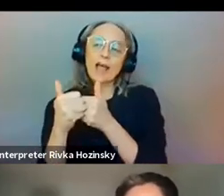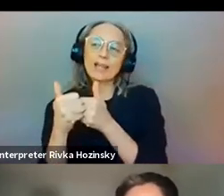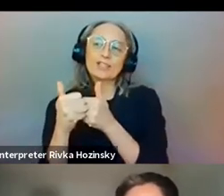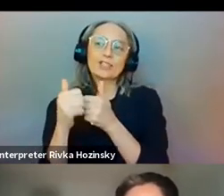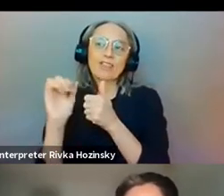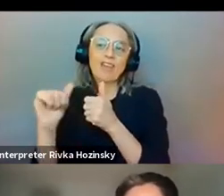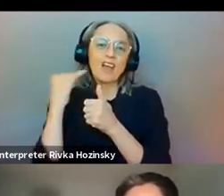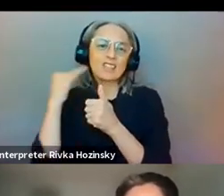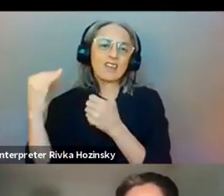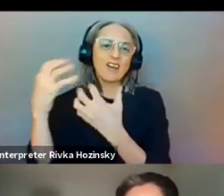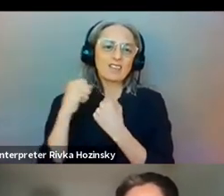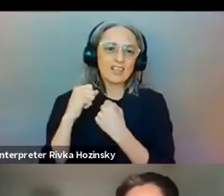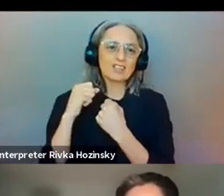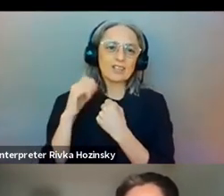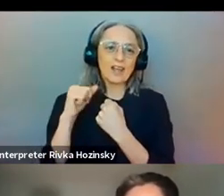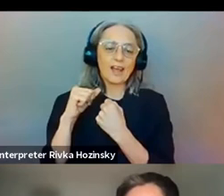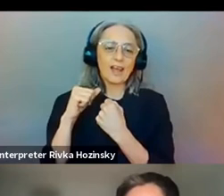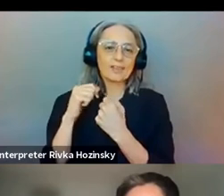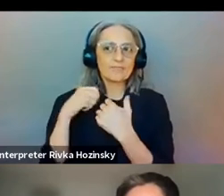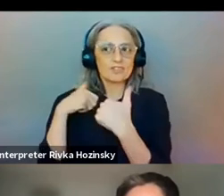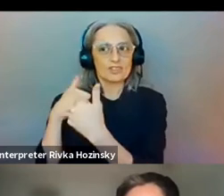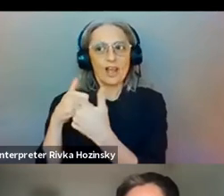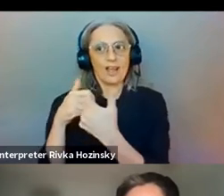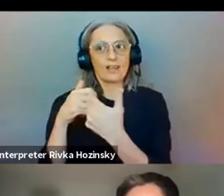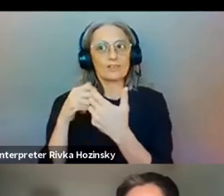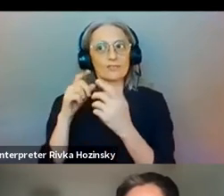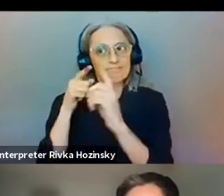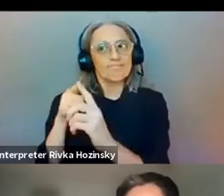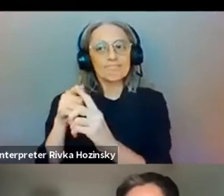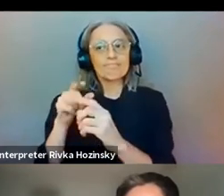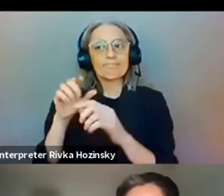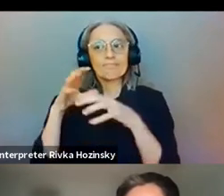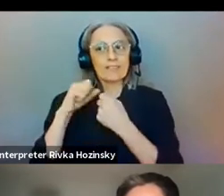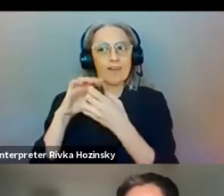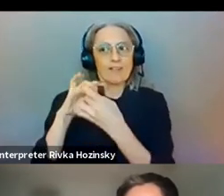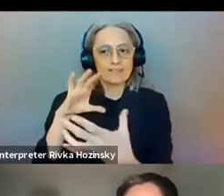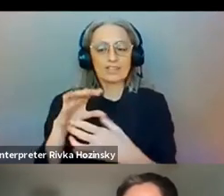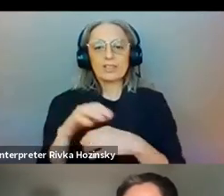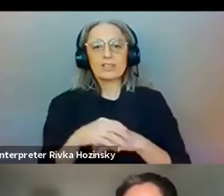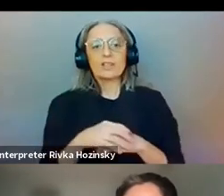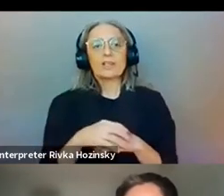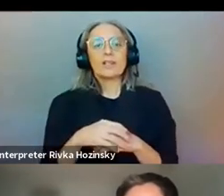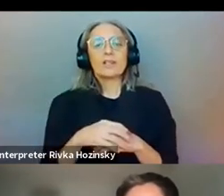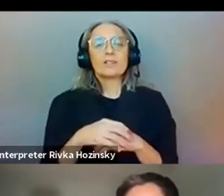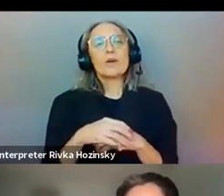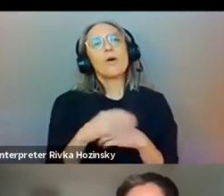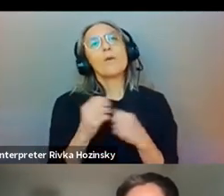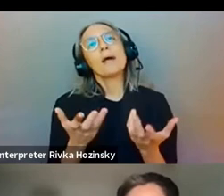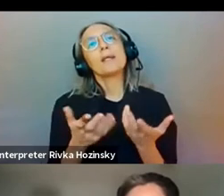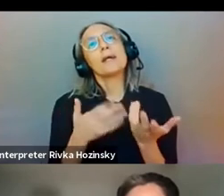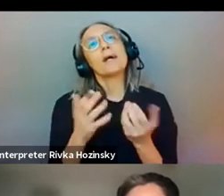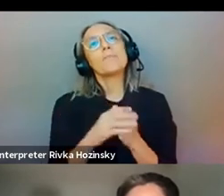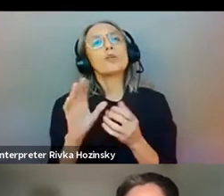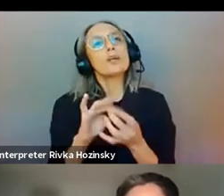So for instance, in many of your earlier comments, thinking about the, you know, textbooks